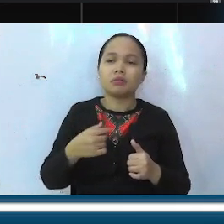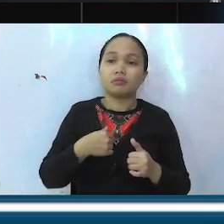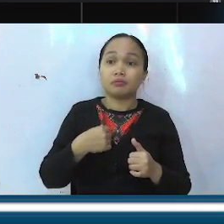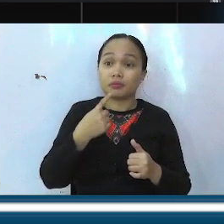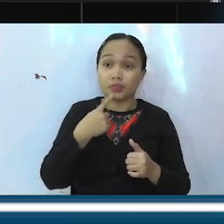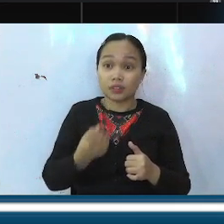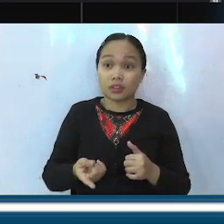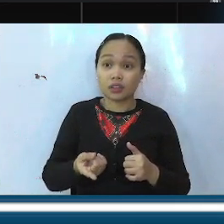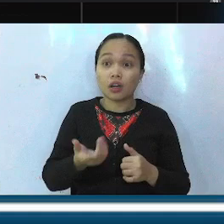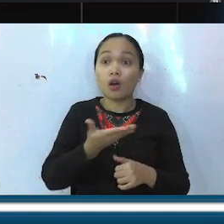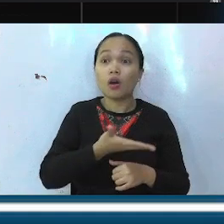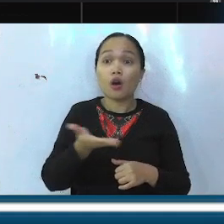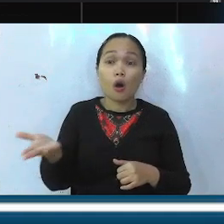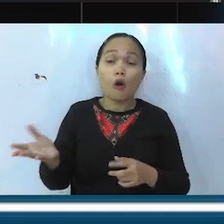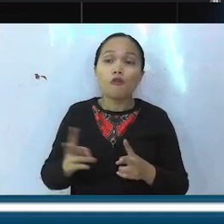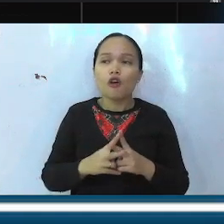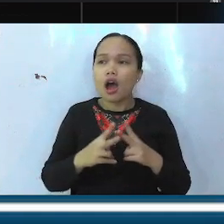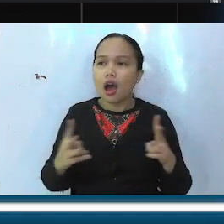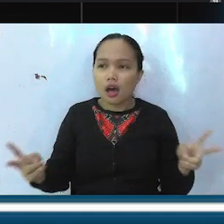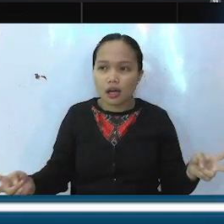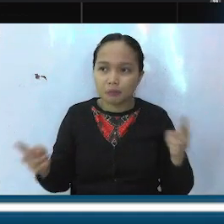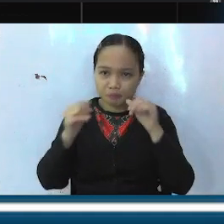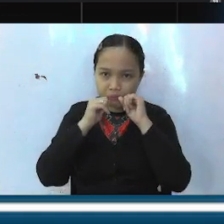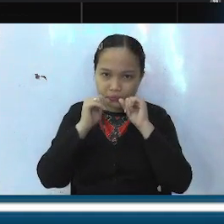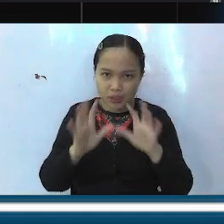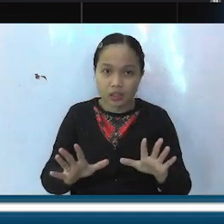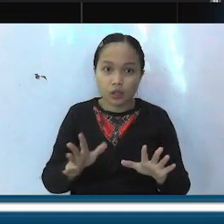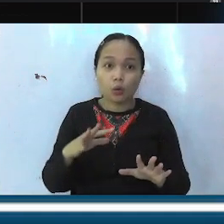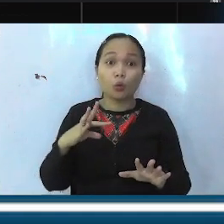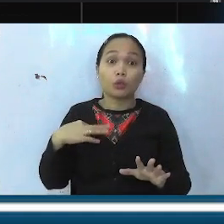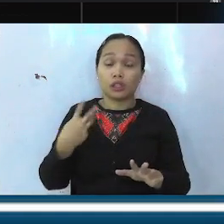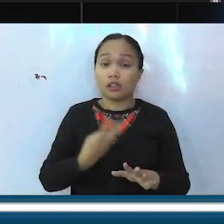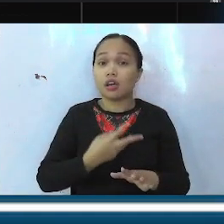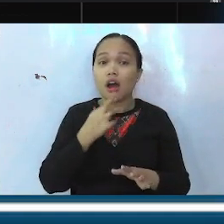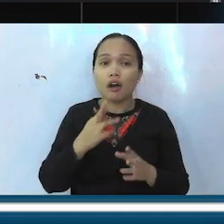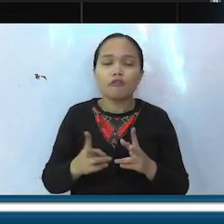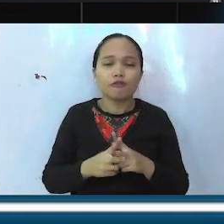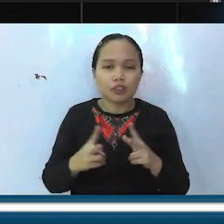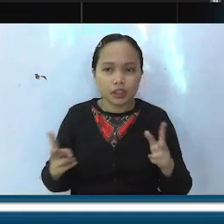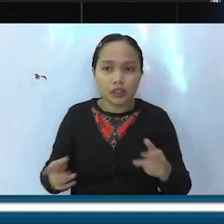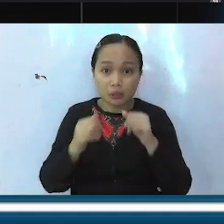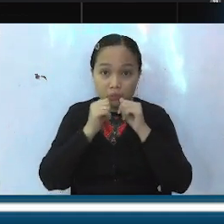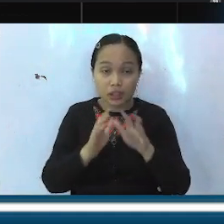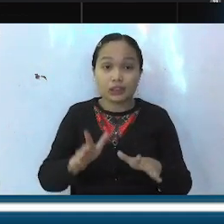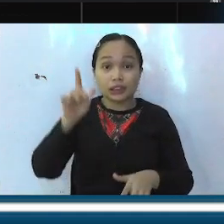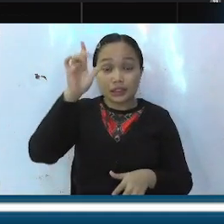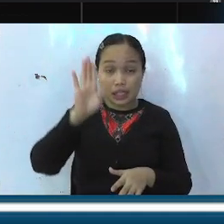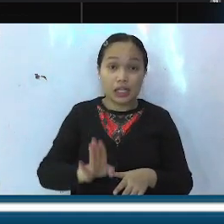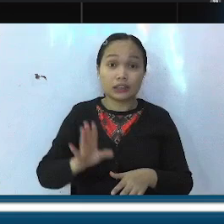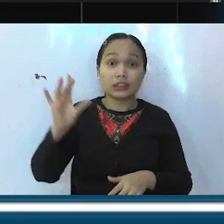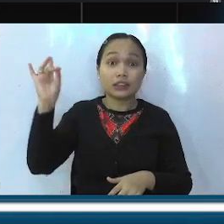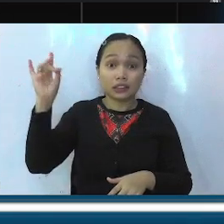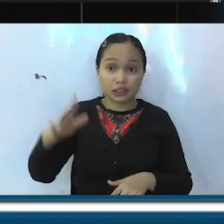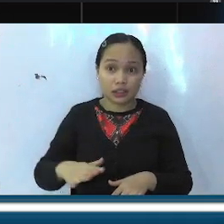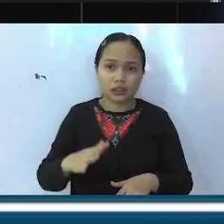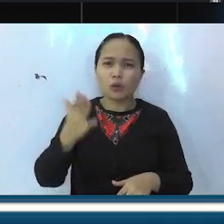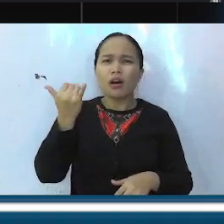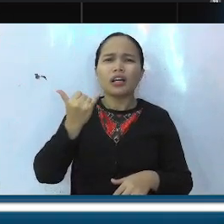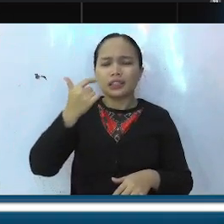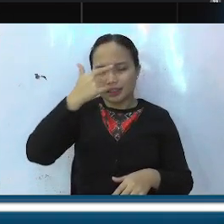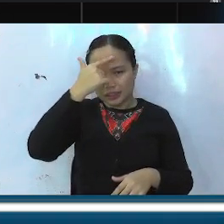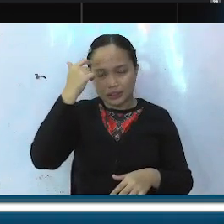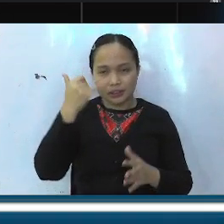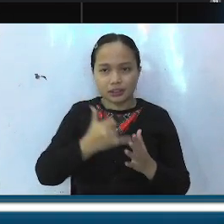ago, you're very blessed. You know, we are very blessed. It's really by the grace of God. It's really up because of God's